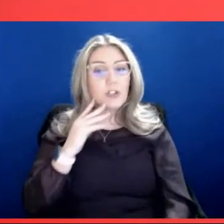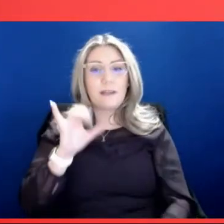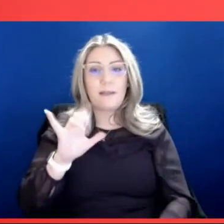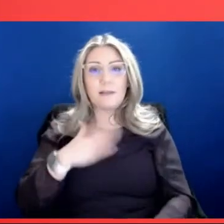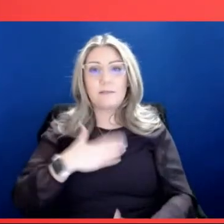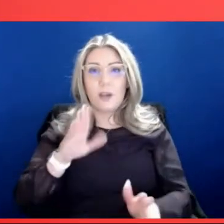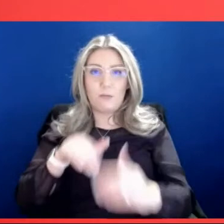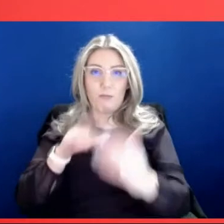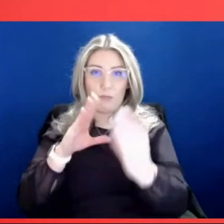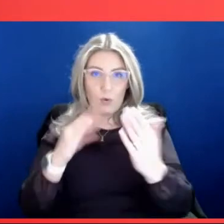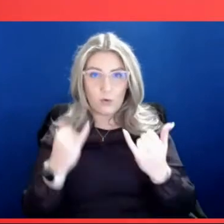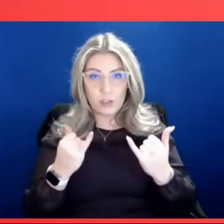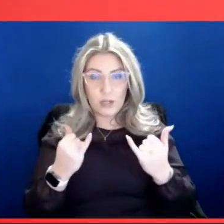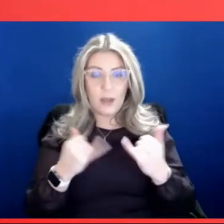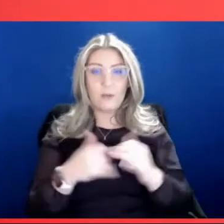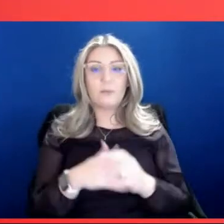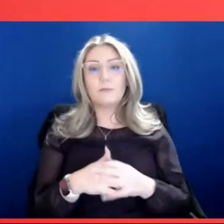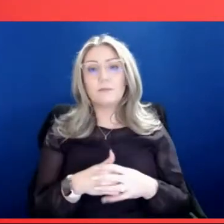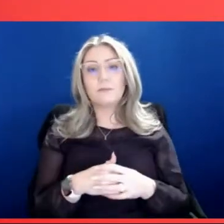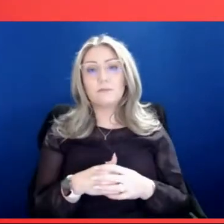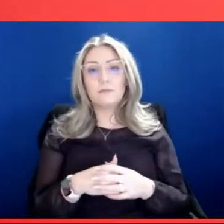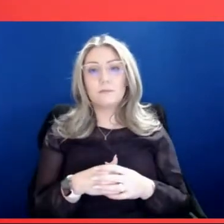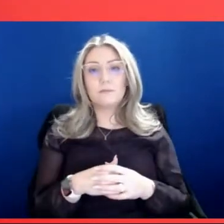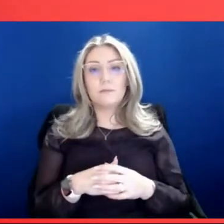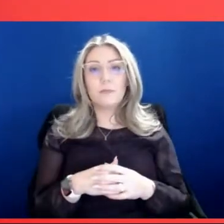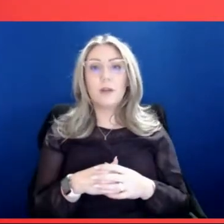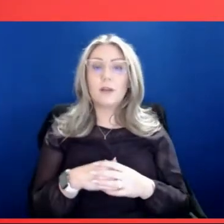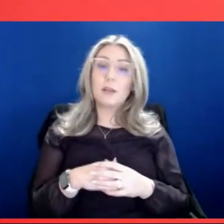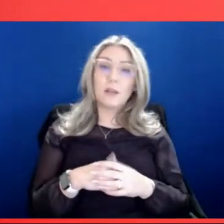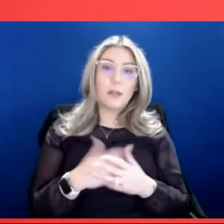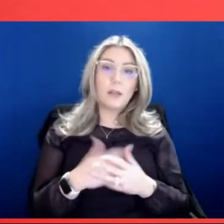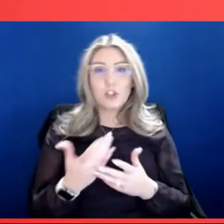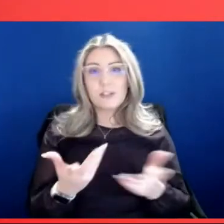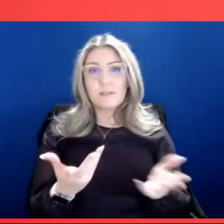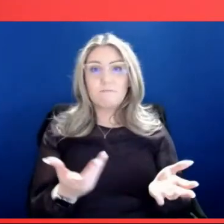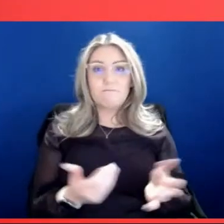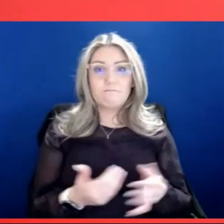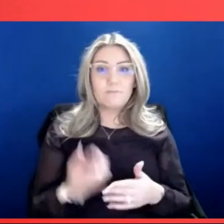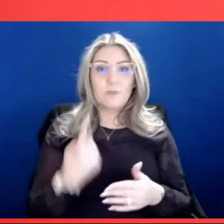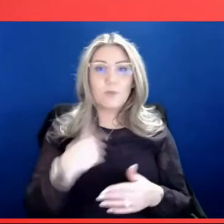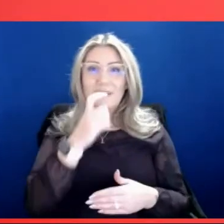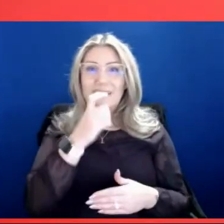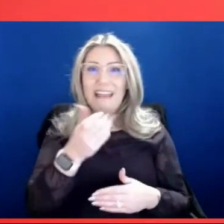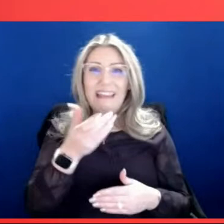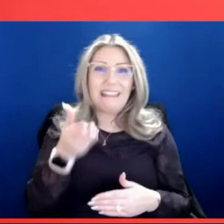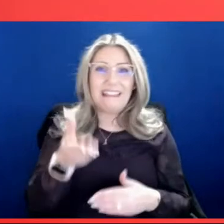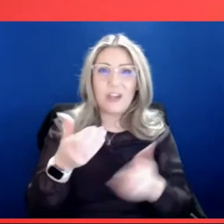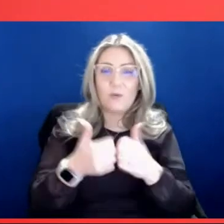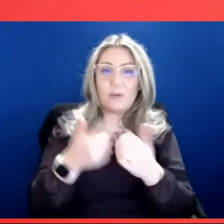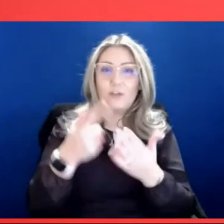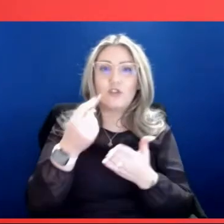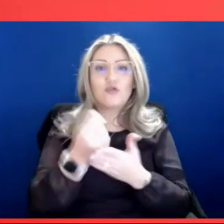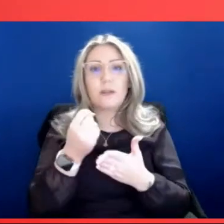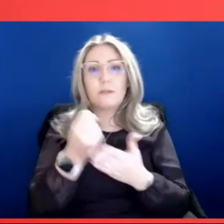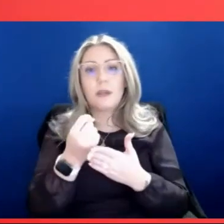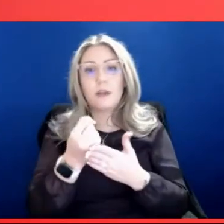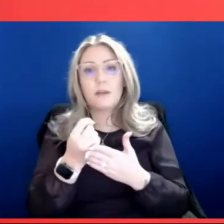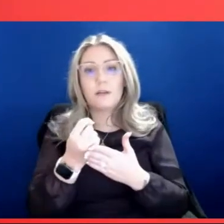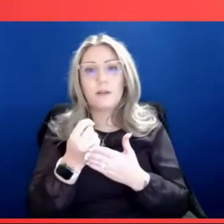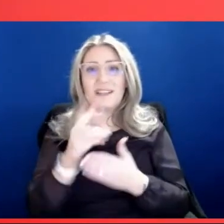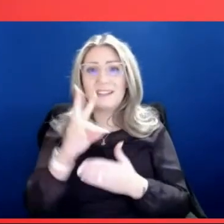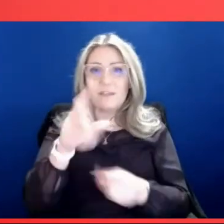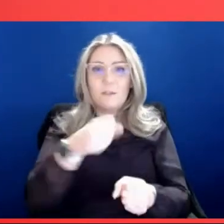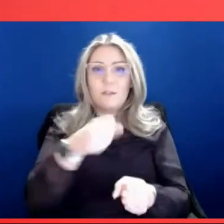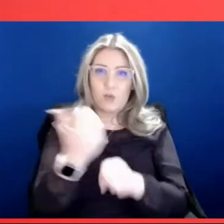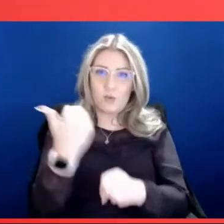Okay. That just wasn't. We weren't quite there with that treatment, 7 years ago. But